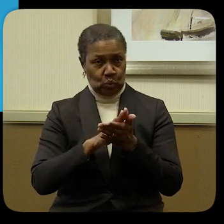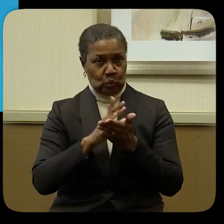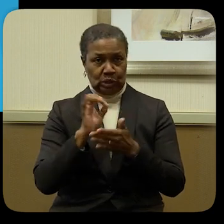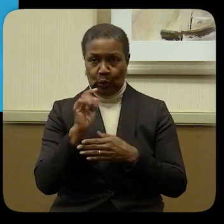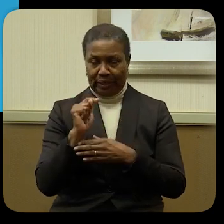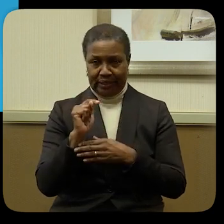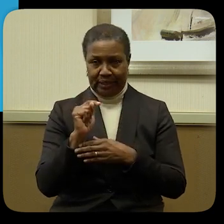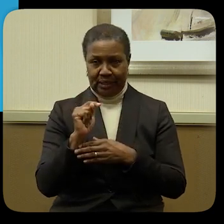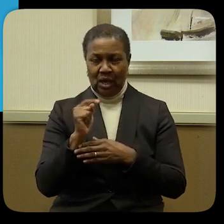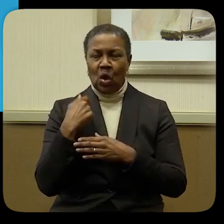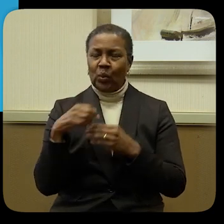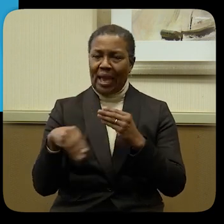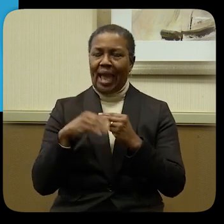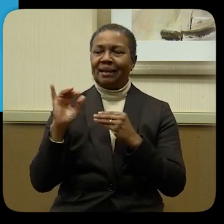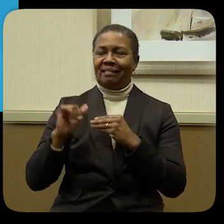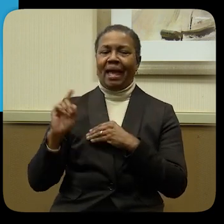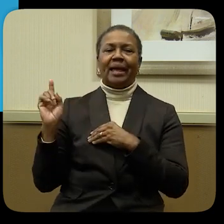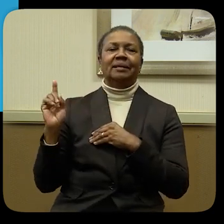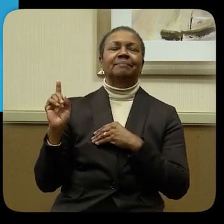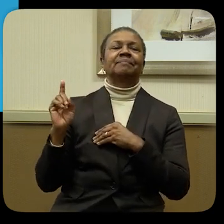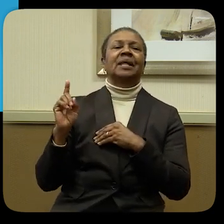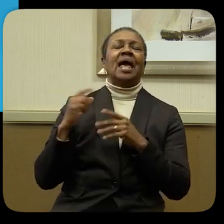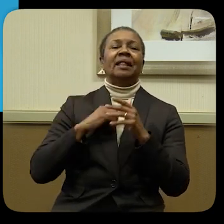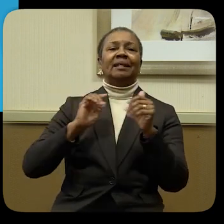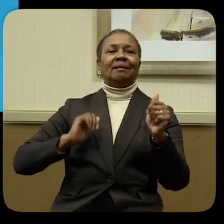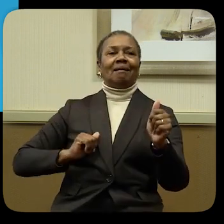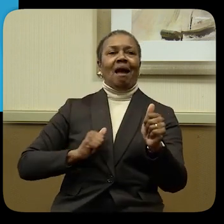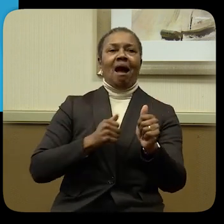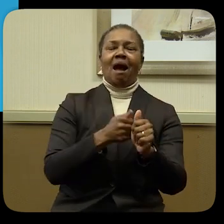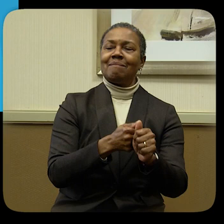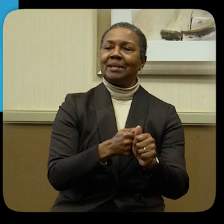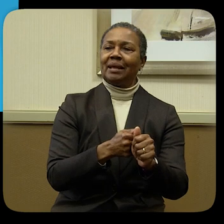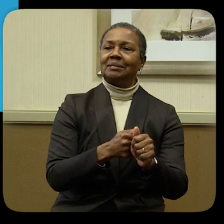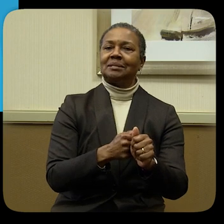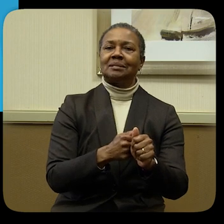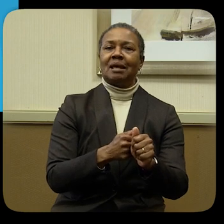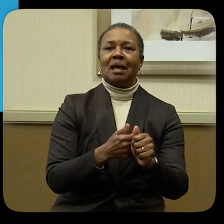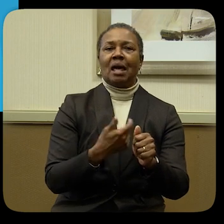that. So we added that, and then it updates our